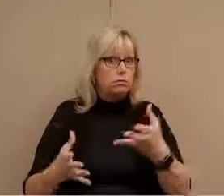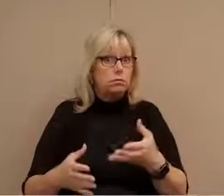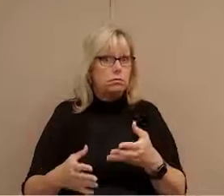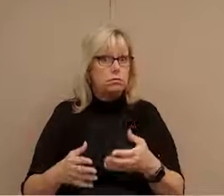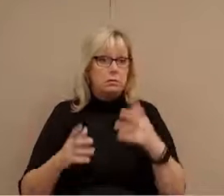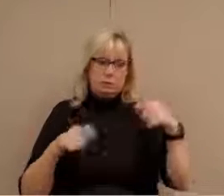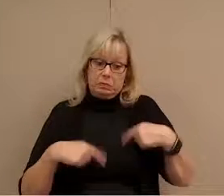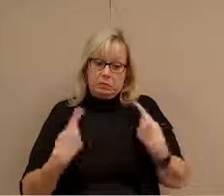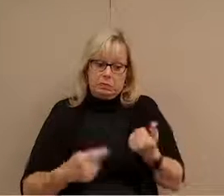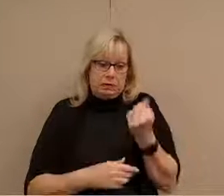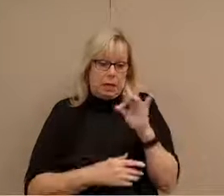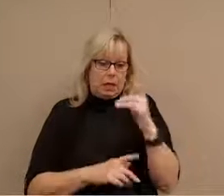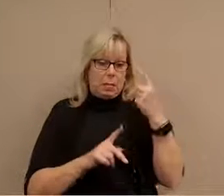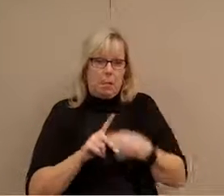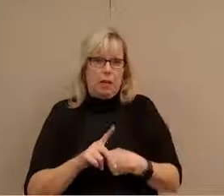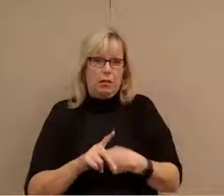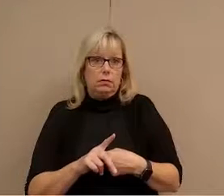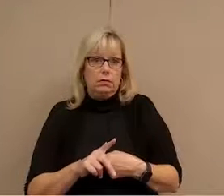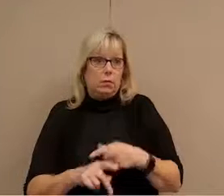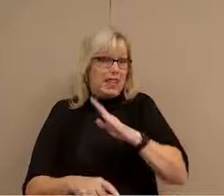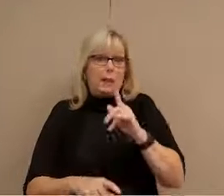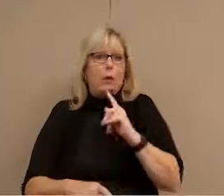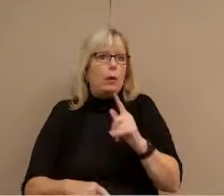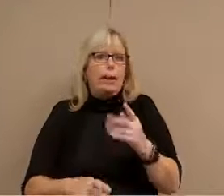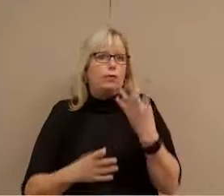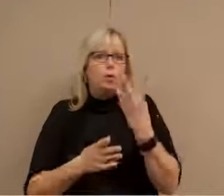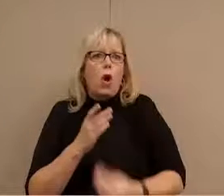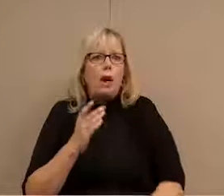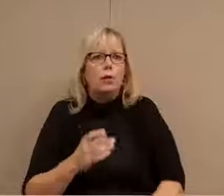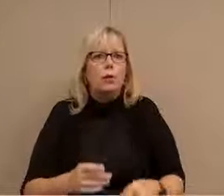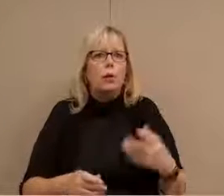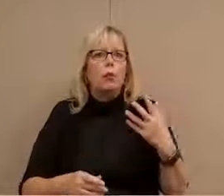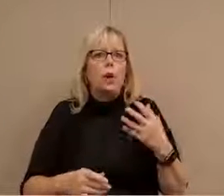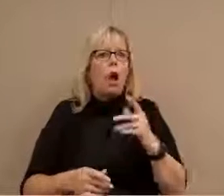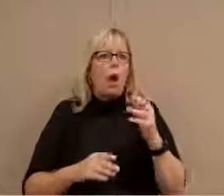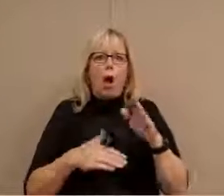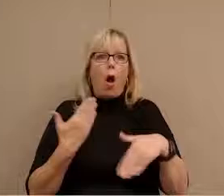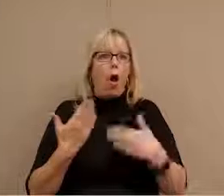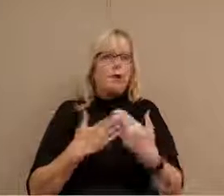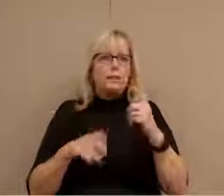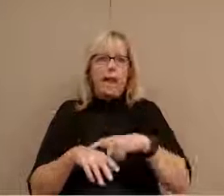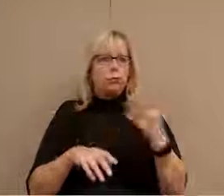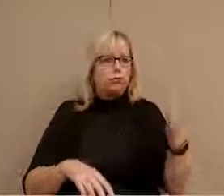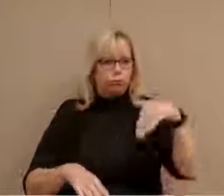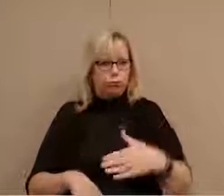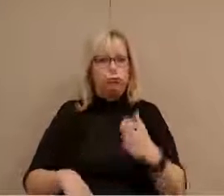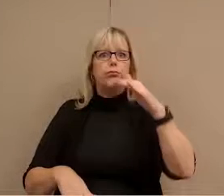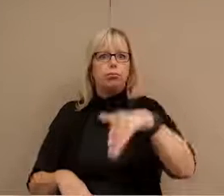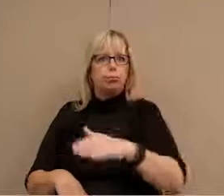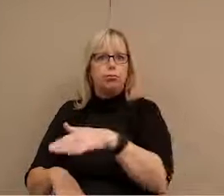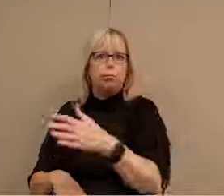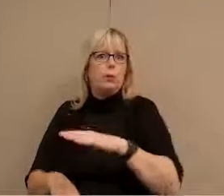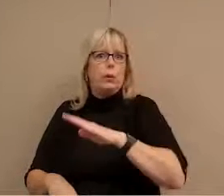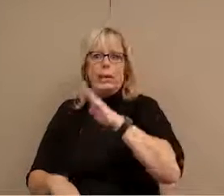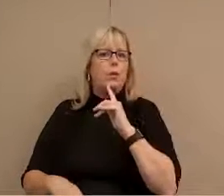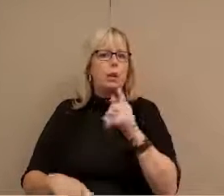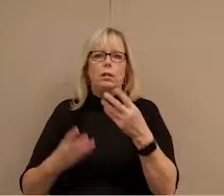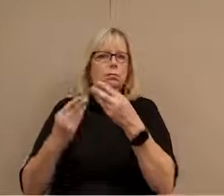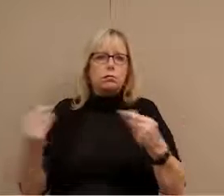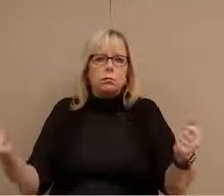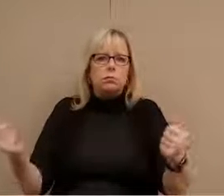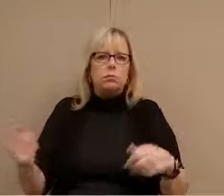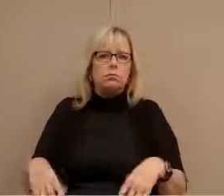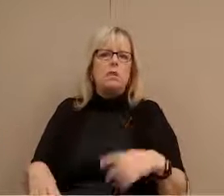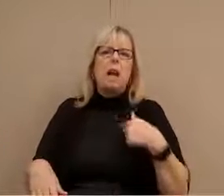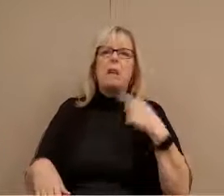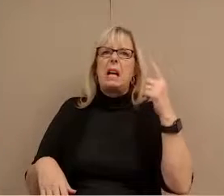last 18 months, have we ever really been out of it? Okay, really what we've been doing is this, haven't we? Okay, and we've really never been out of it. But